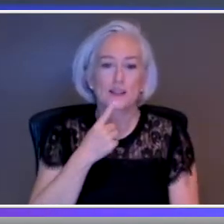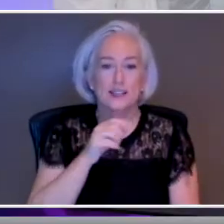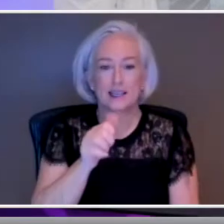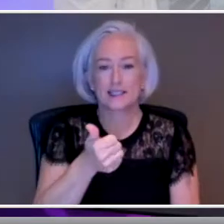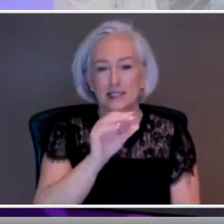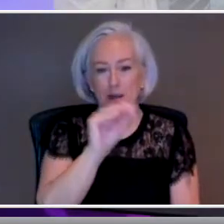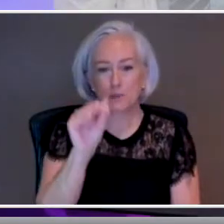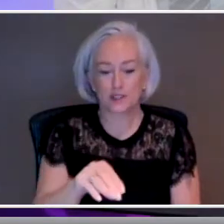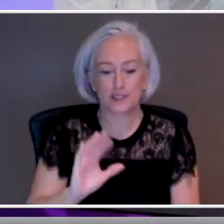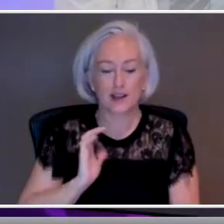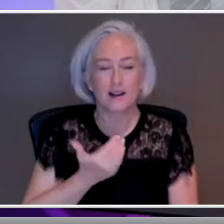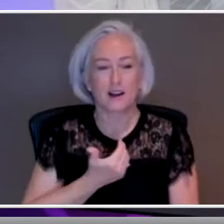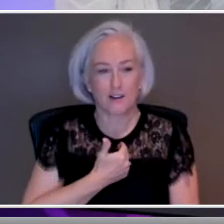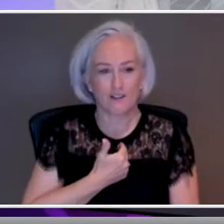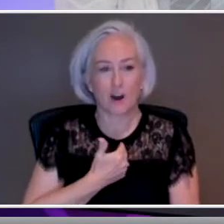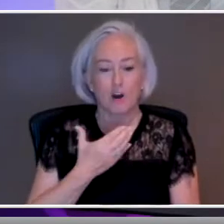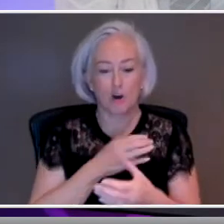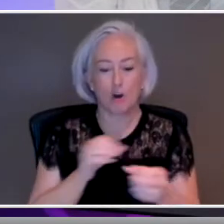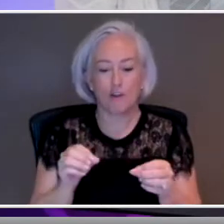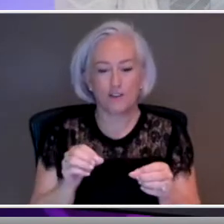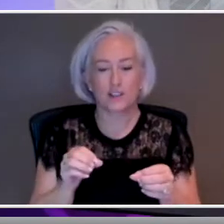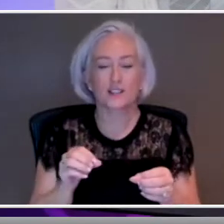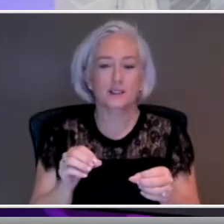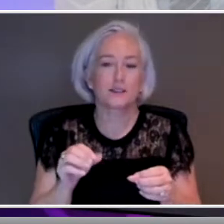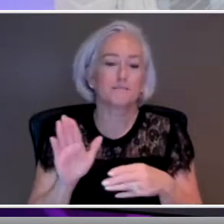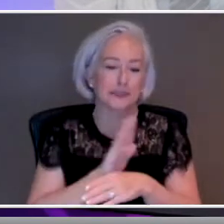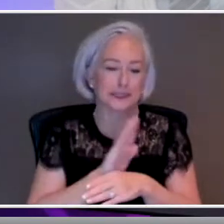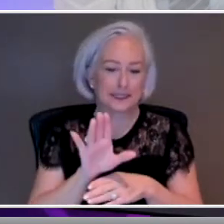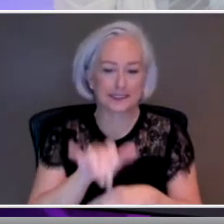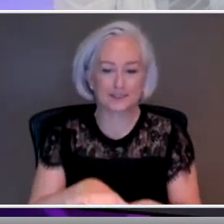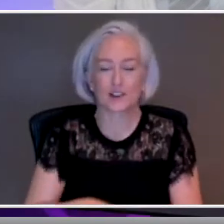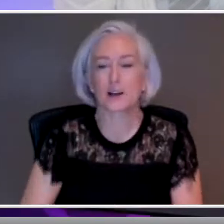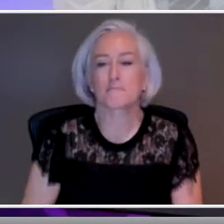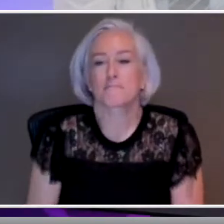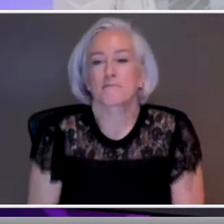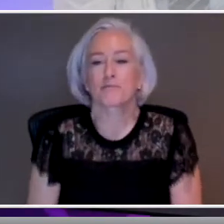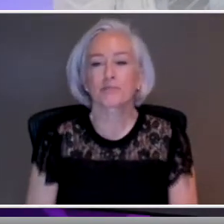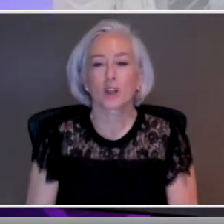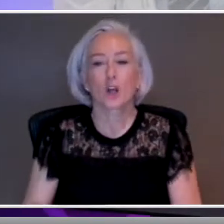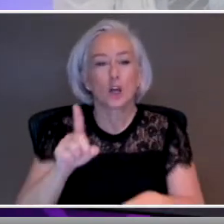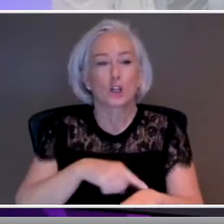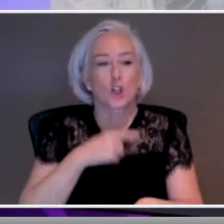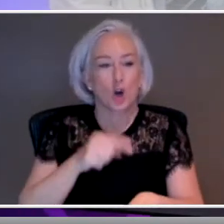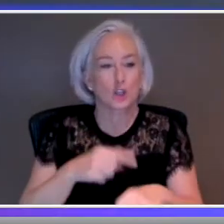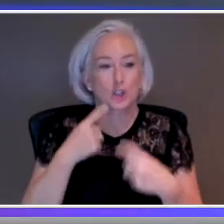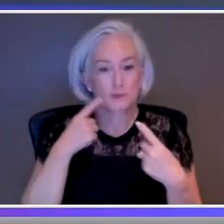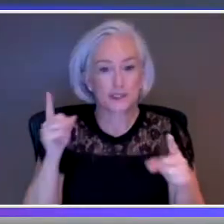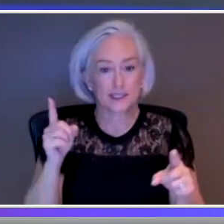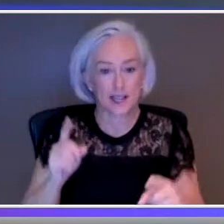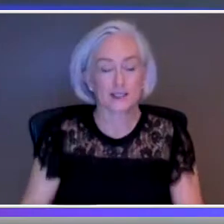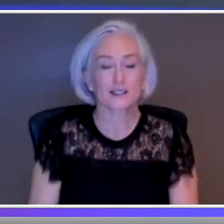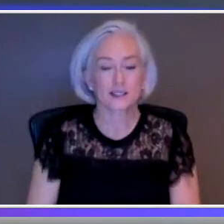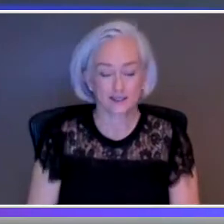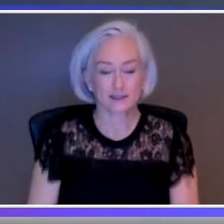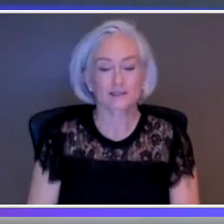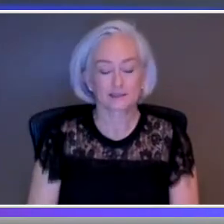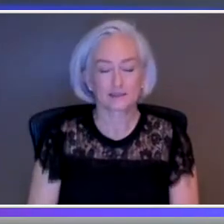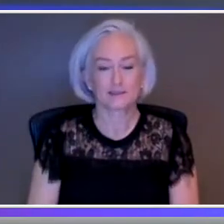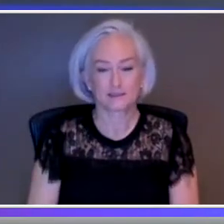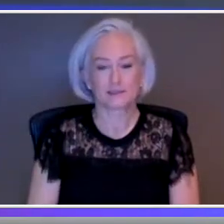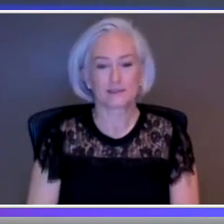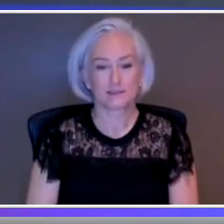Katie has a question. This is a great one. Is there long-term data on the success of this procedure? So there is. So